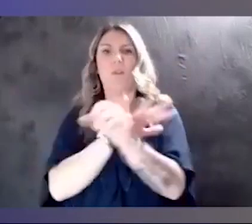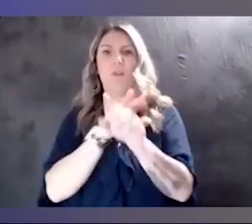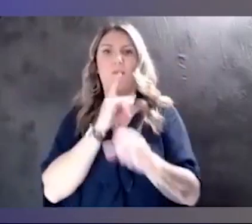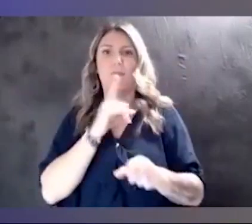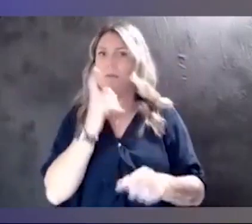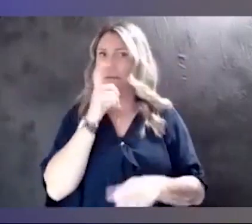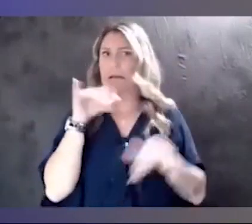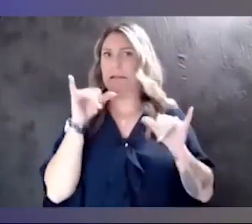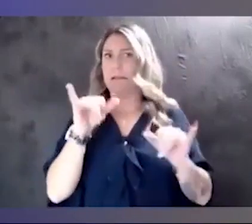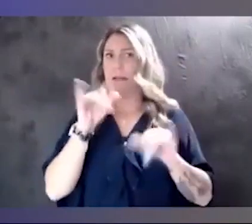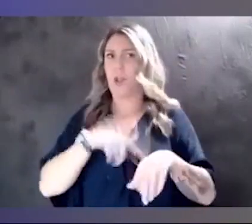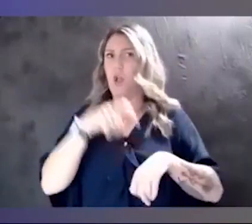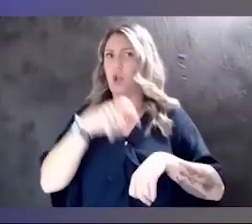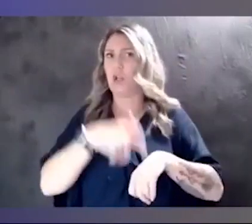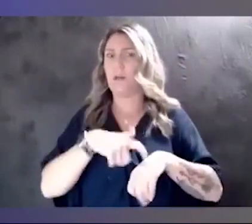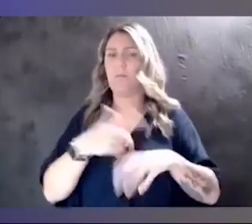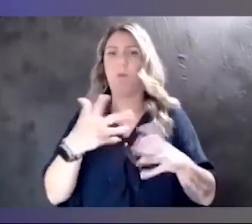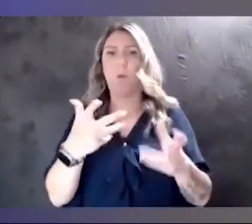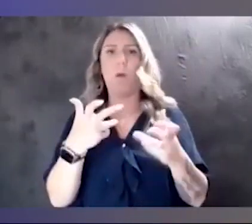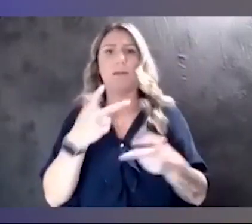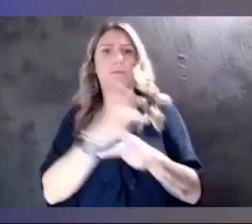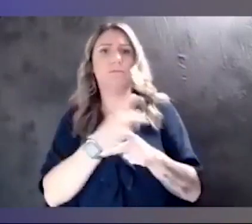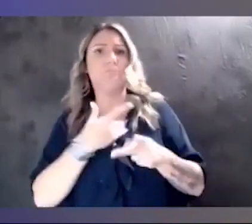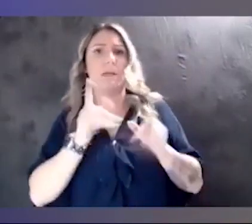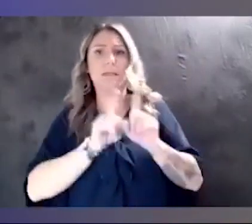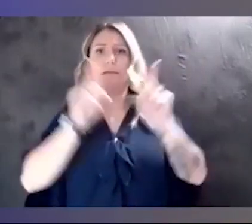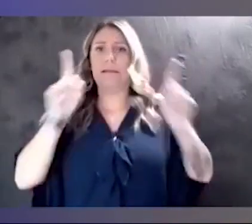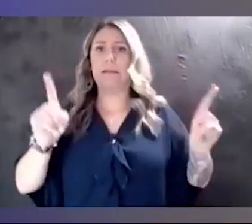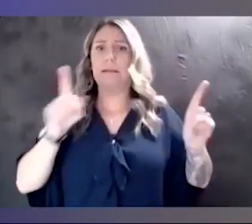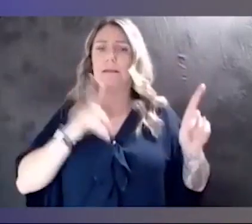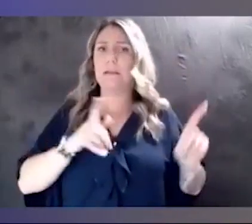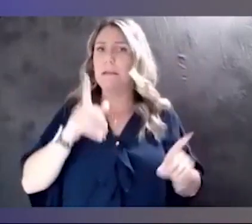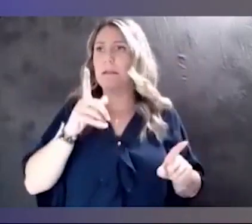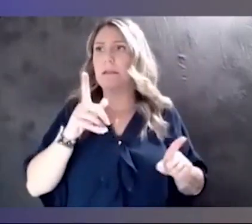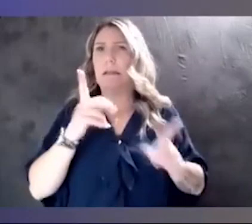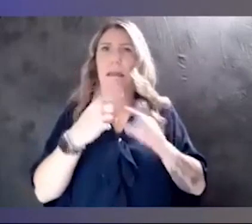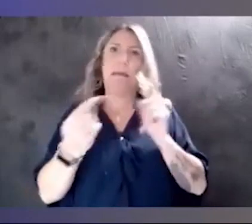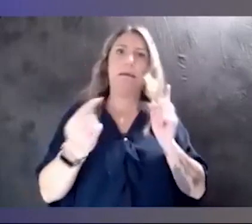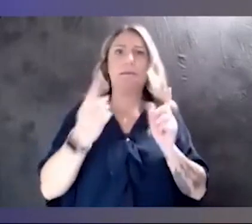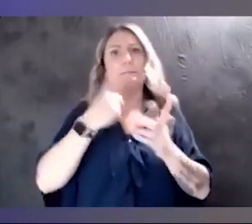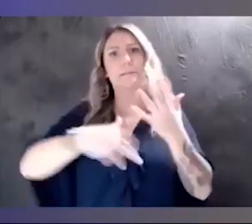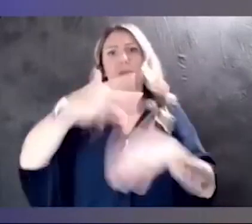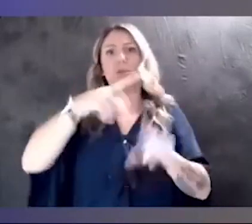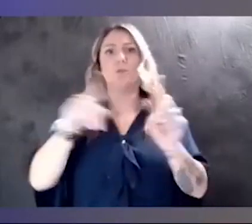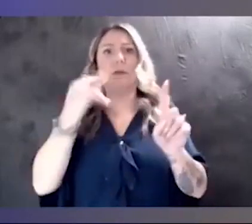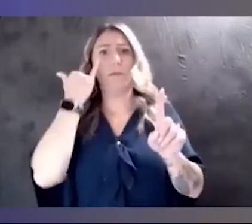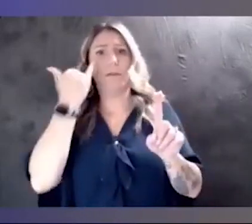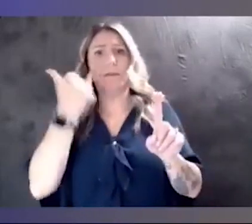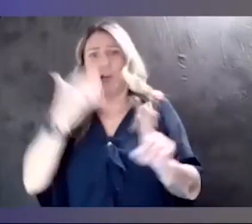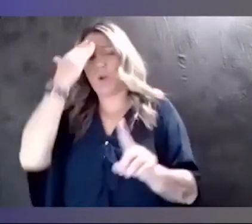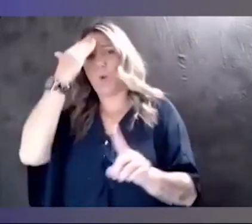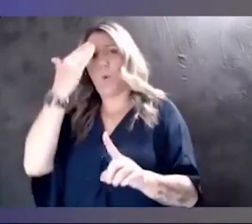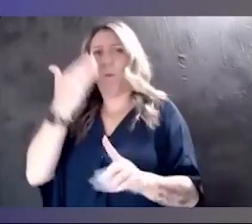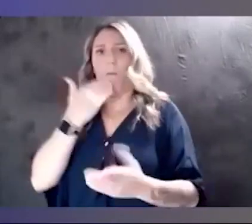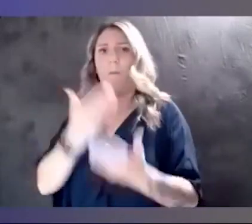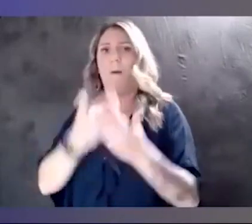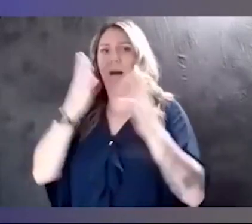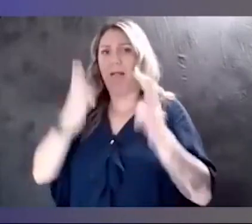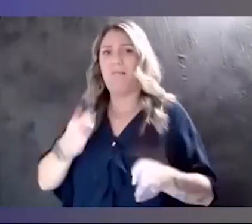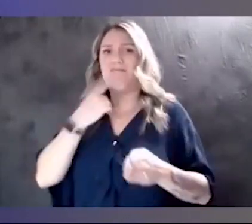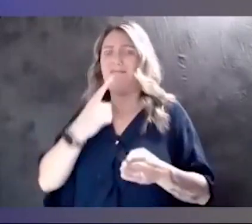long. I want to keep my distance. I don't want to sound like I'm antisocial, but really, unless I know someone really well, I don't want to be closer than 6 feet from